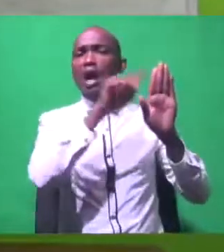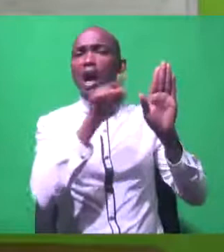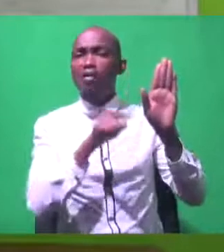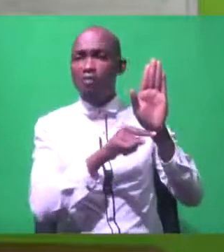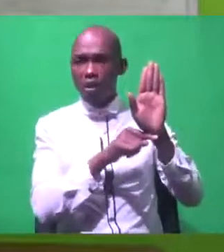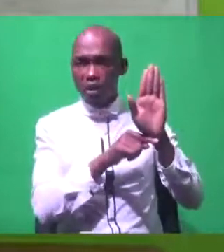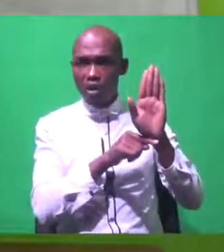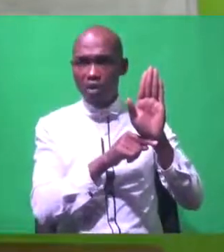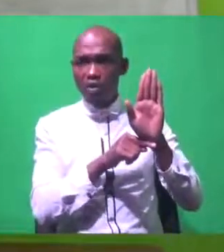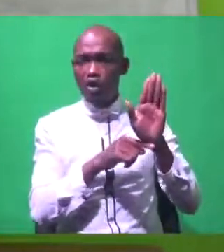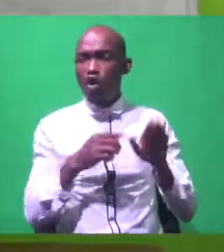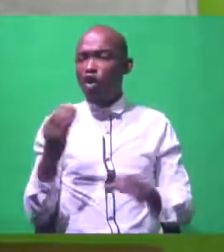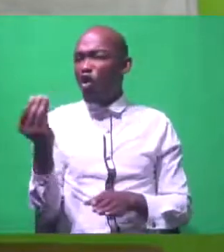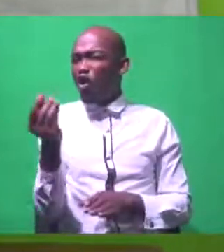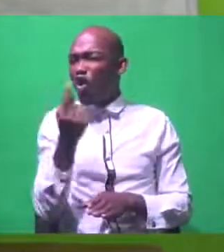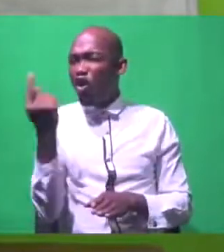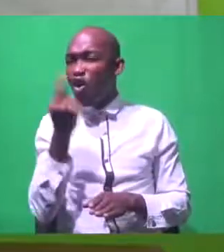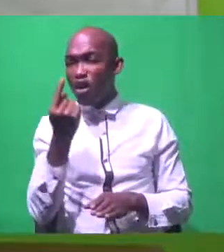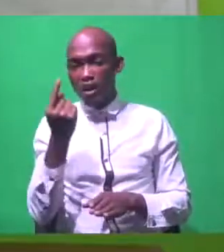only theories.